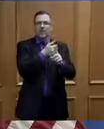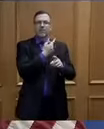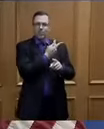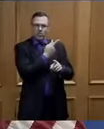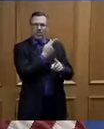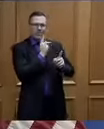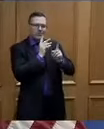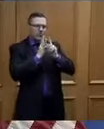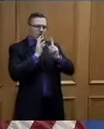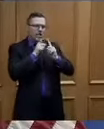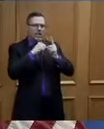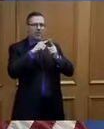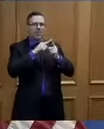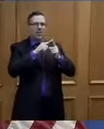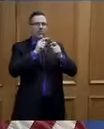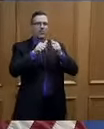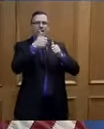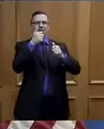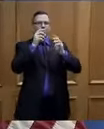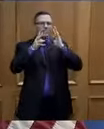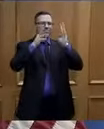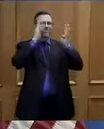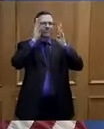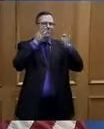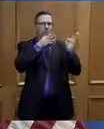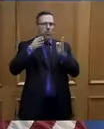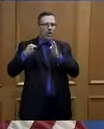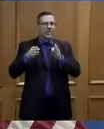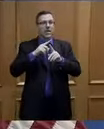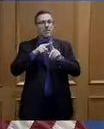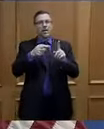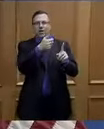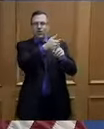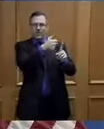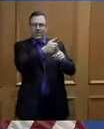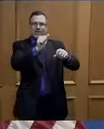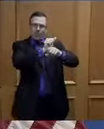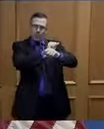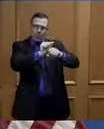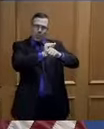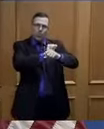approaches that other states are taking, but she's actually been working on the ground